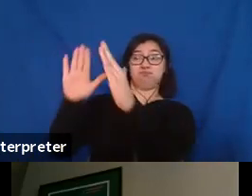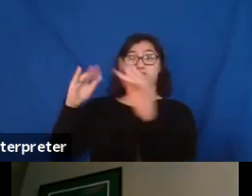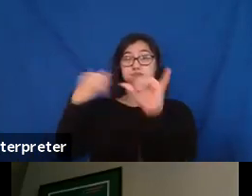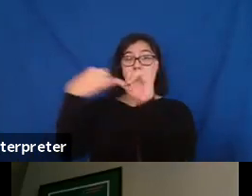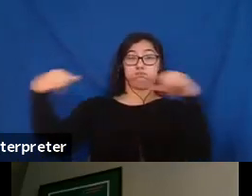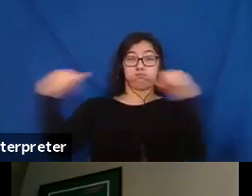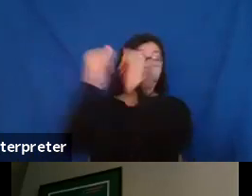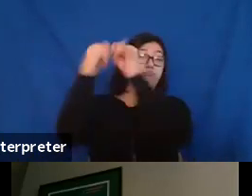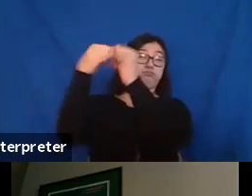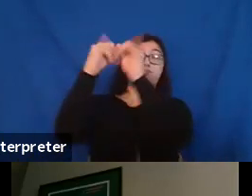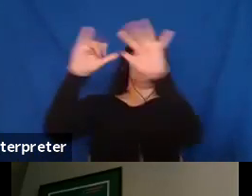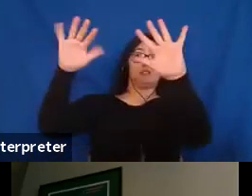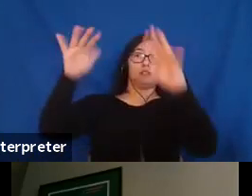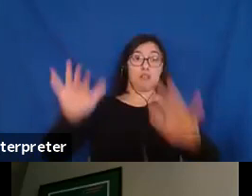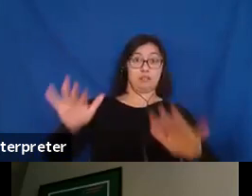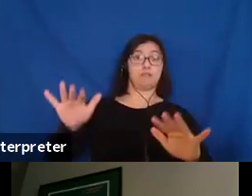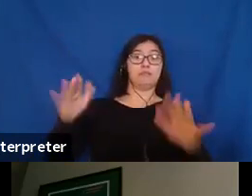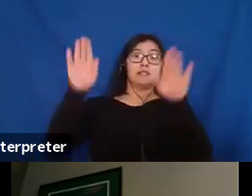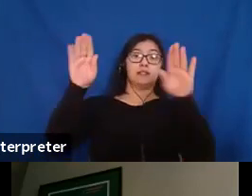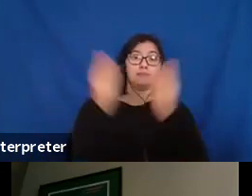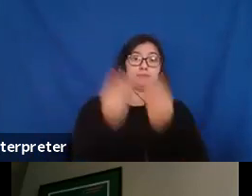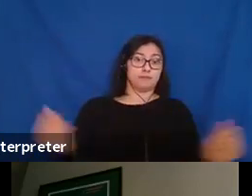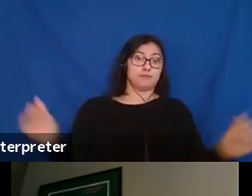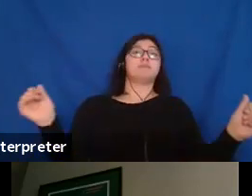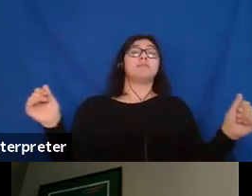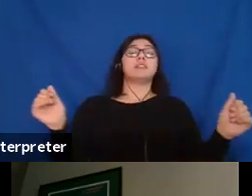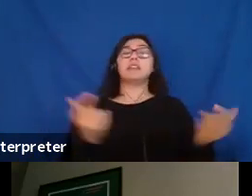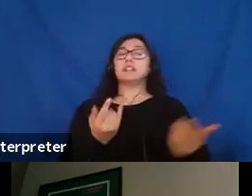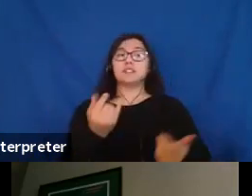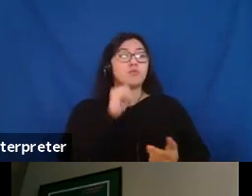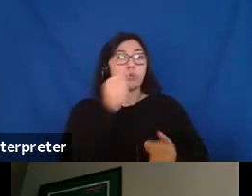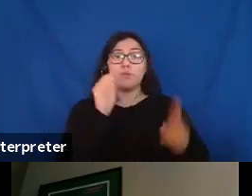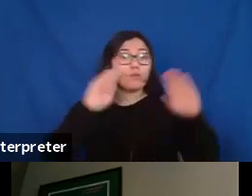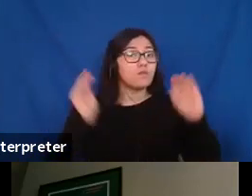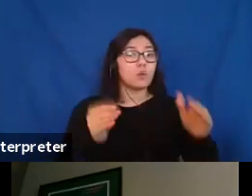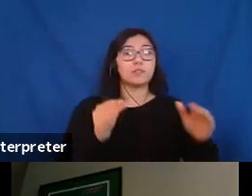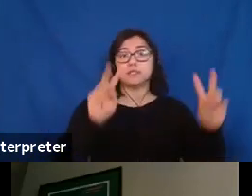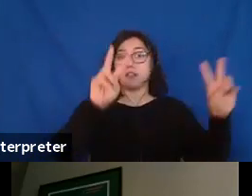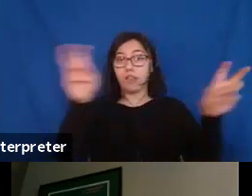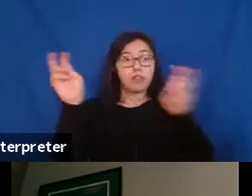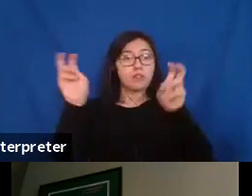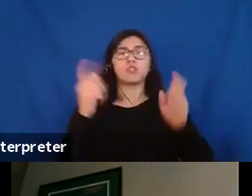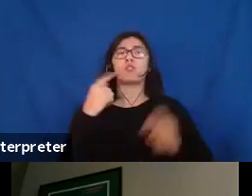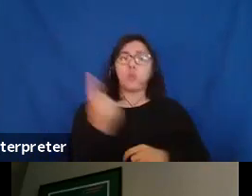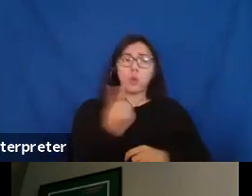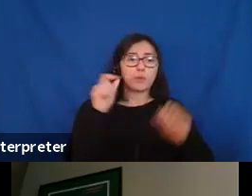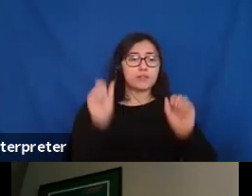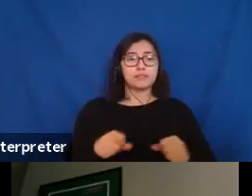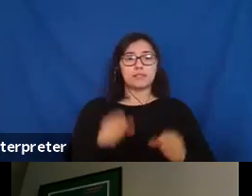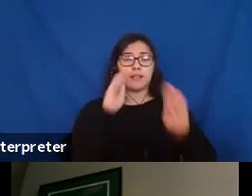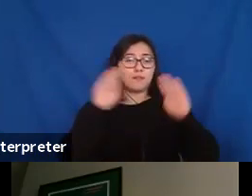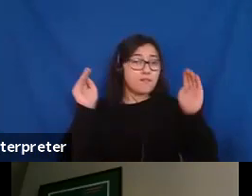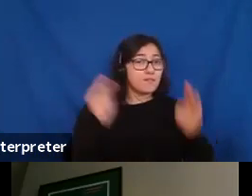what matters, on what are the goals, on what are the issues. There's still always the opportunity after to loop back and talk to people about some of